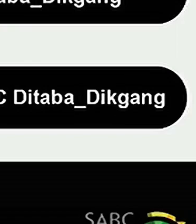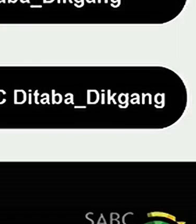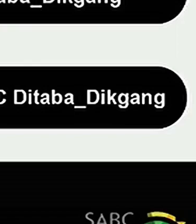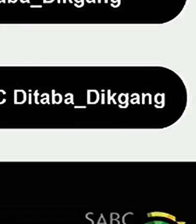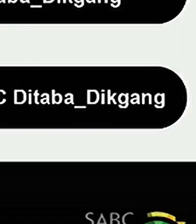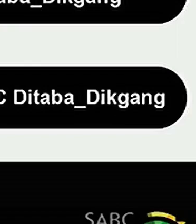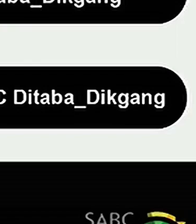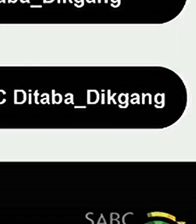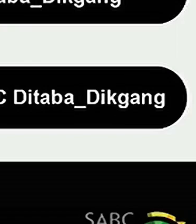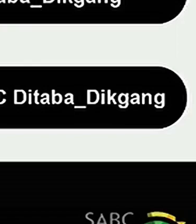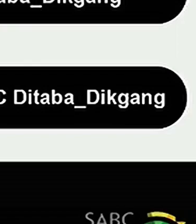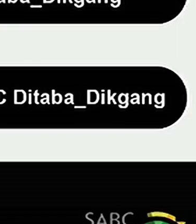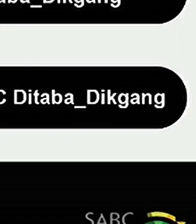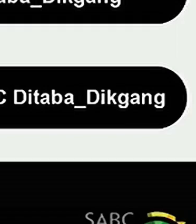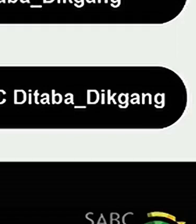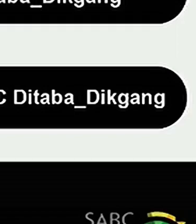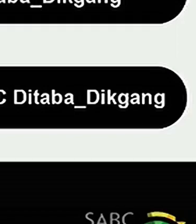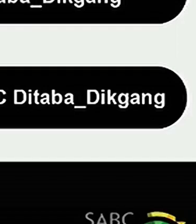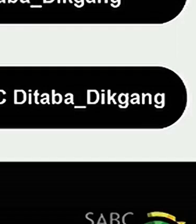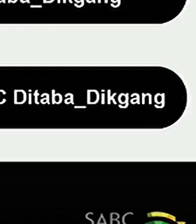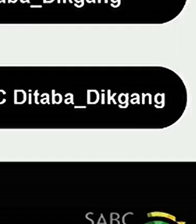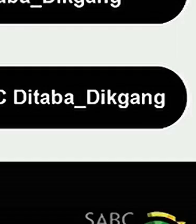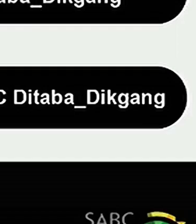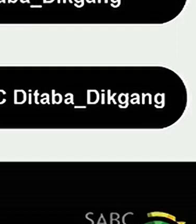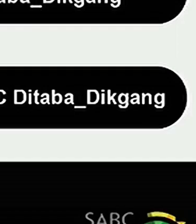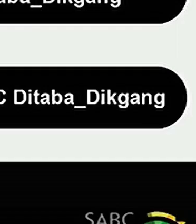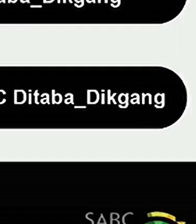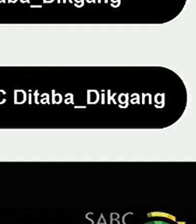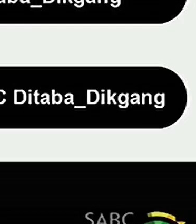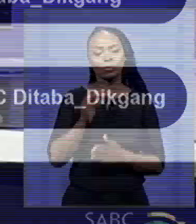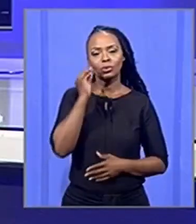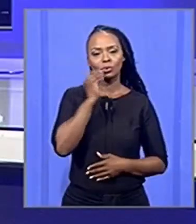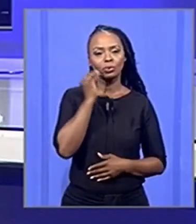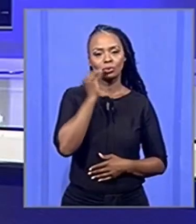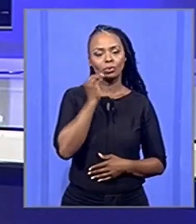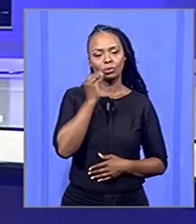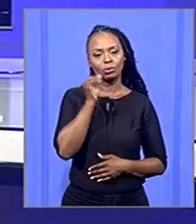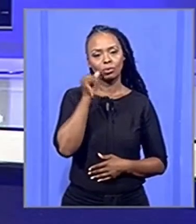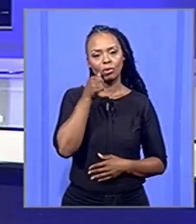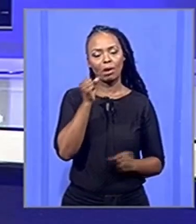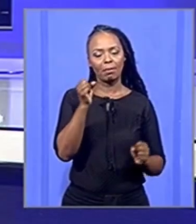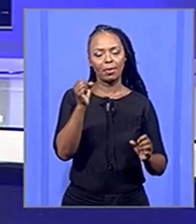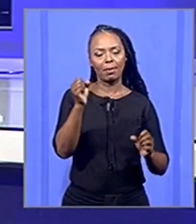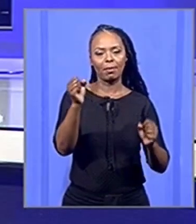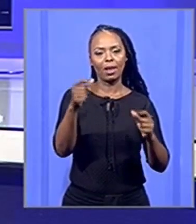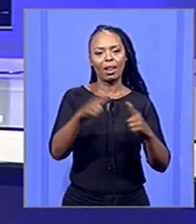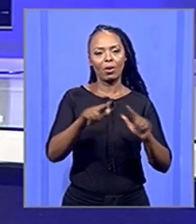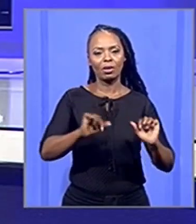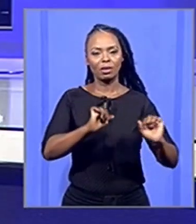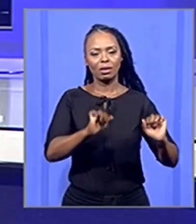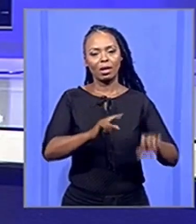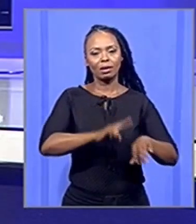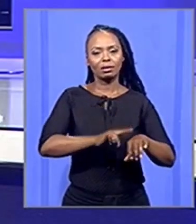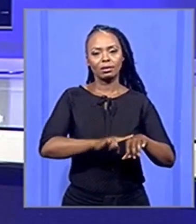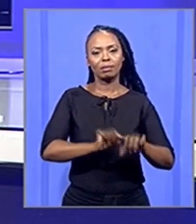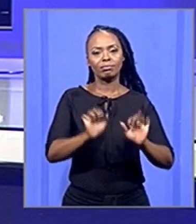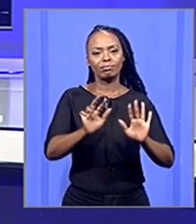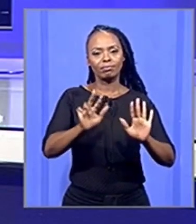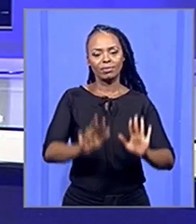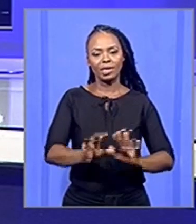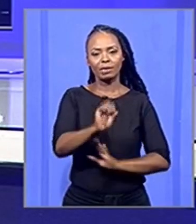ya WhatsApp fa o le ka kgathago tema. Ba sehlopha sa ditaba tša Sesotho ba tla lefa tšona ka iri ya seswai mo go